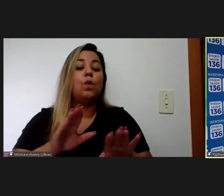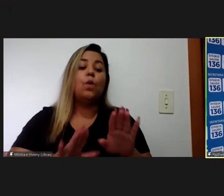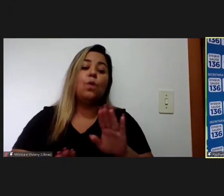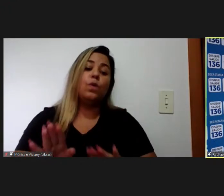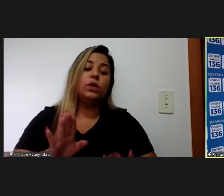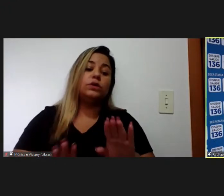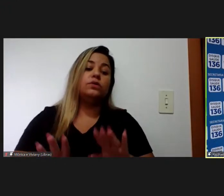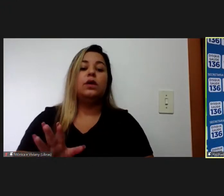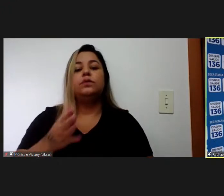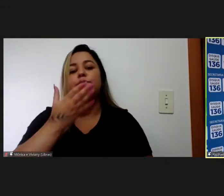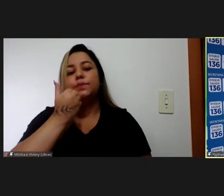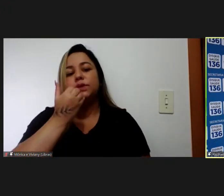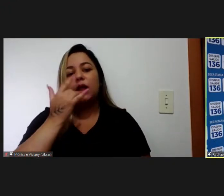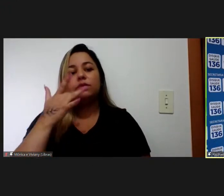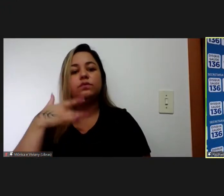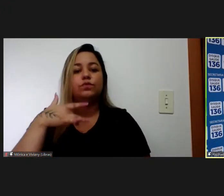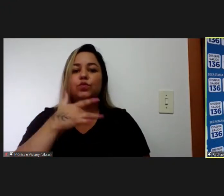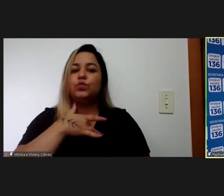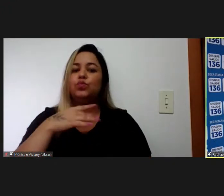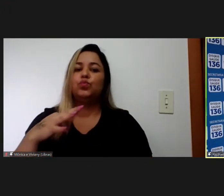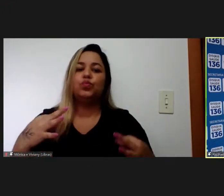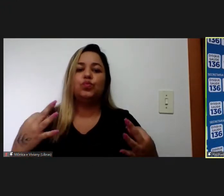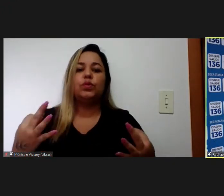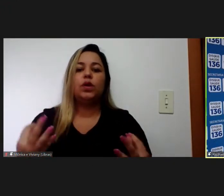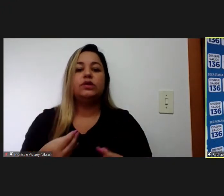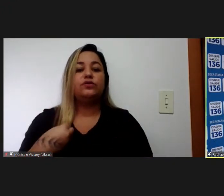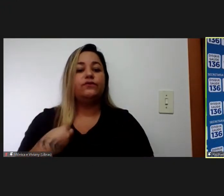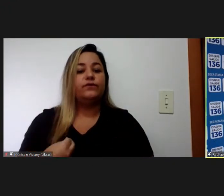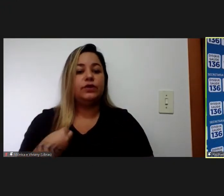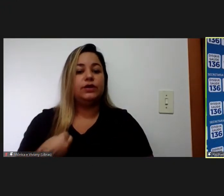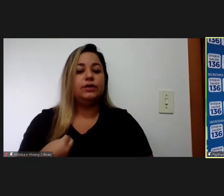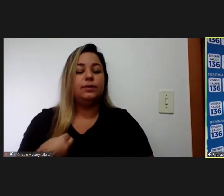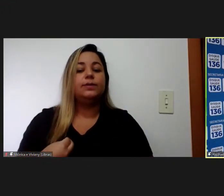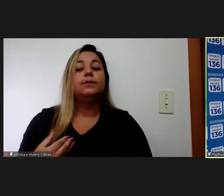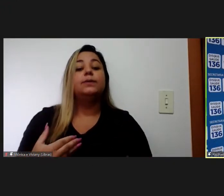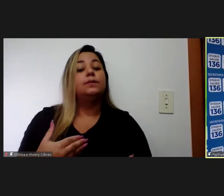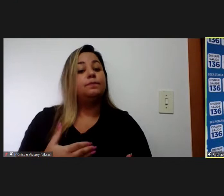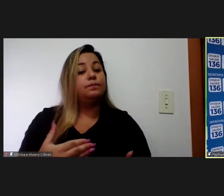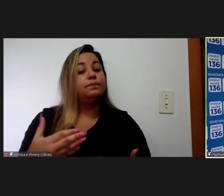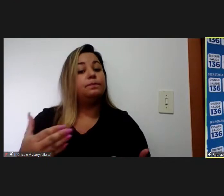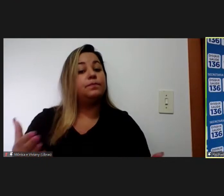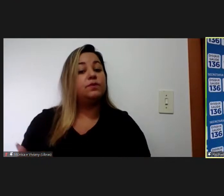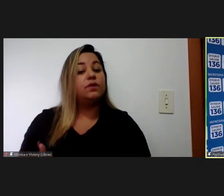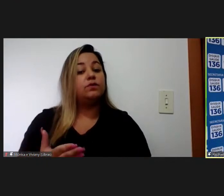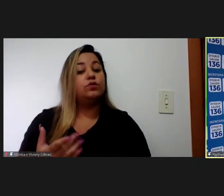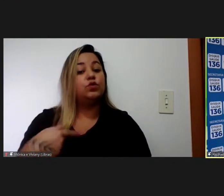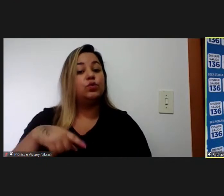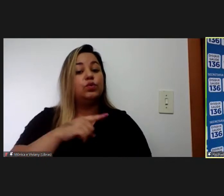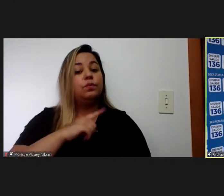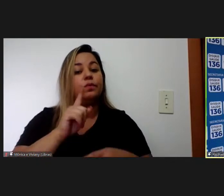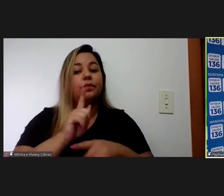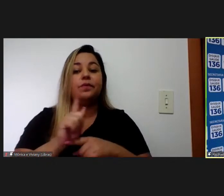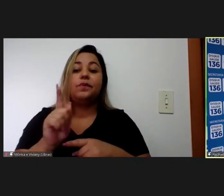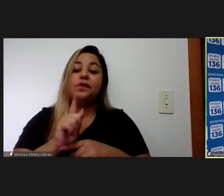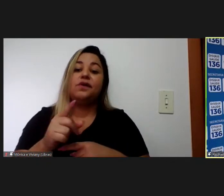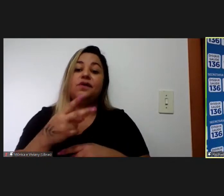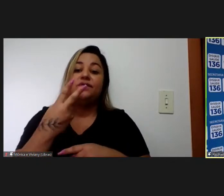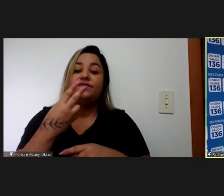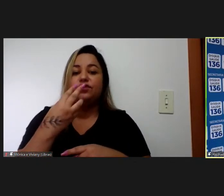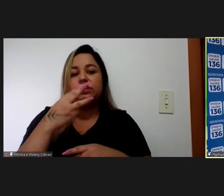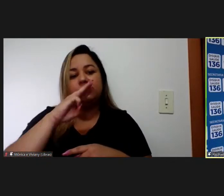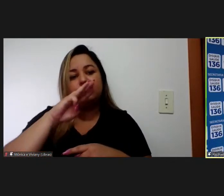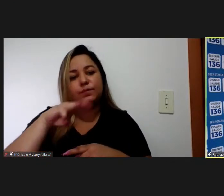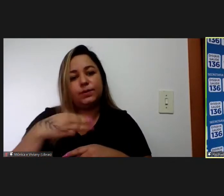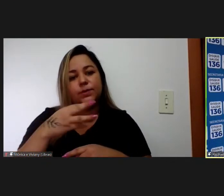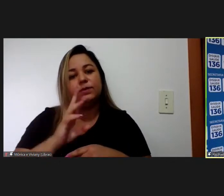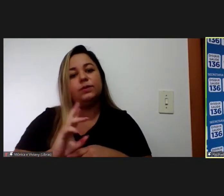as this access to nutrition in all means. This is an important initiative in our management was the